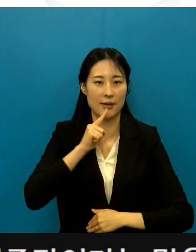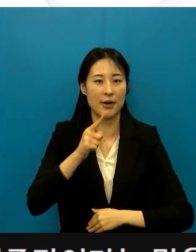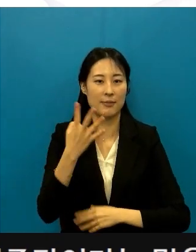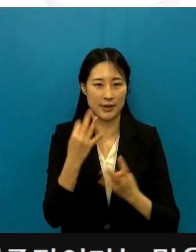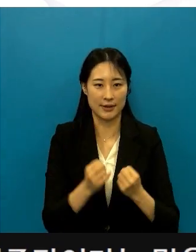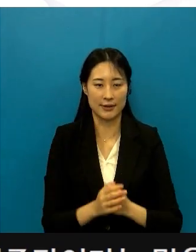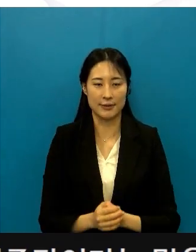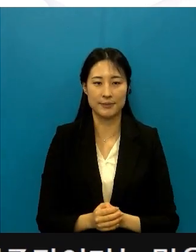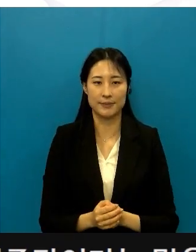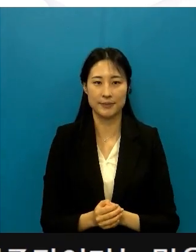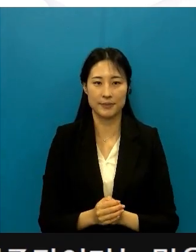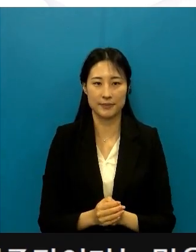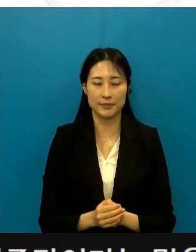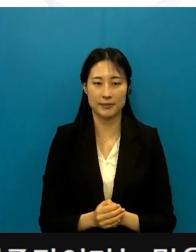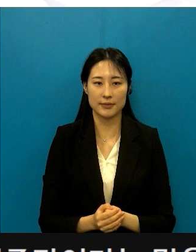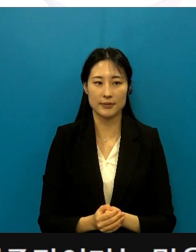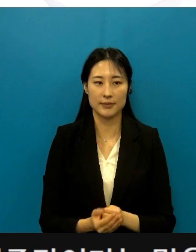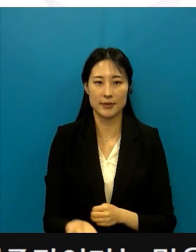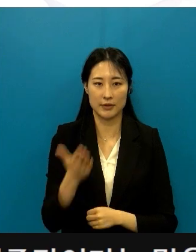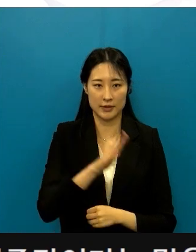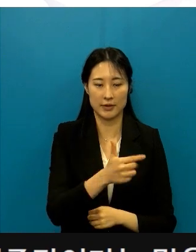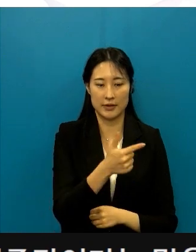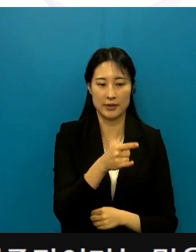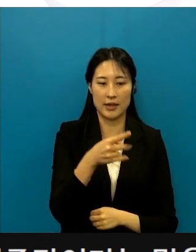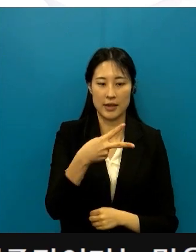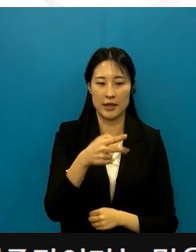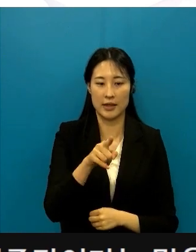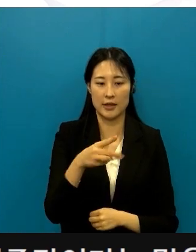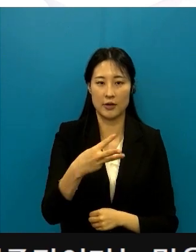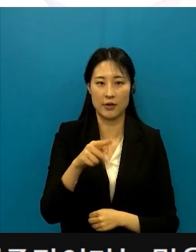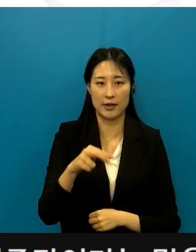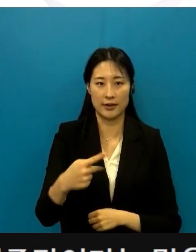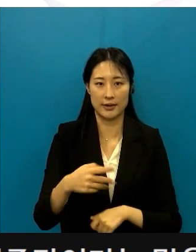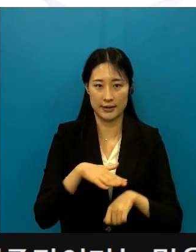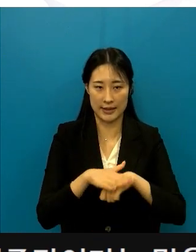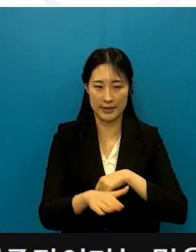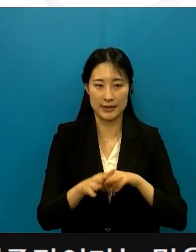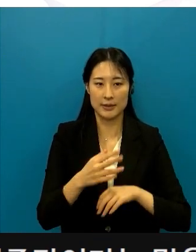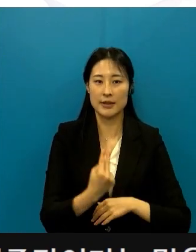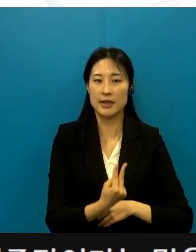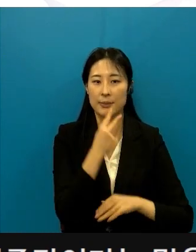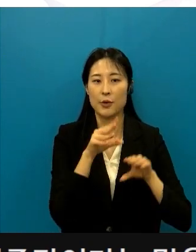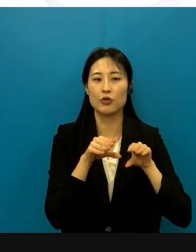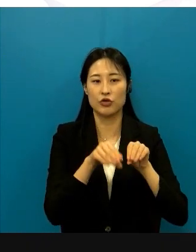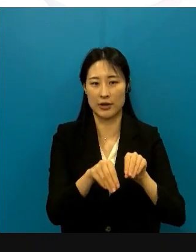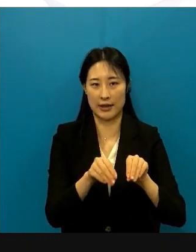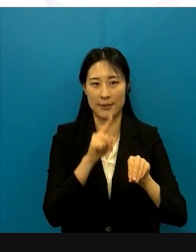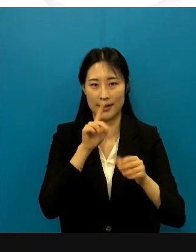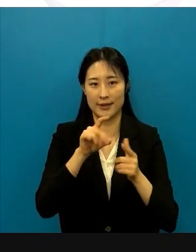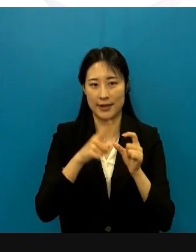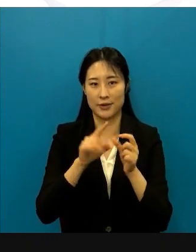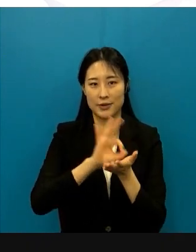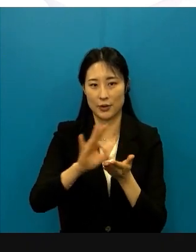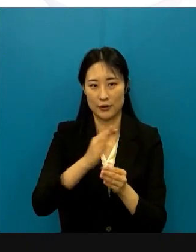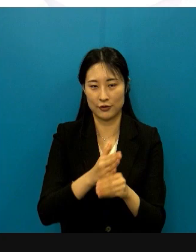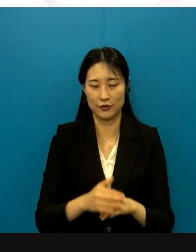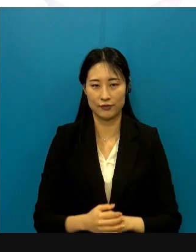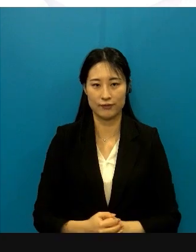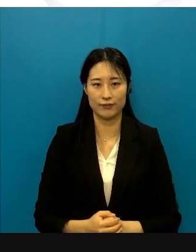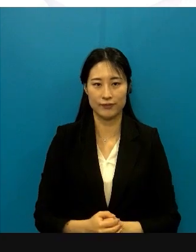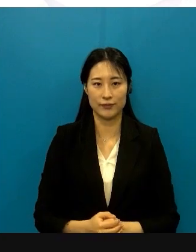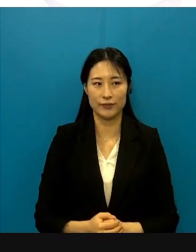act. But no euthanasia. So terminology is very important. We have to clarify that. And